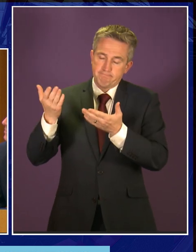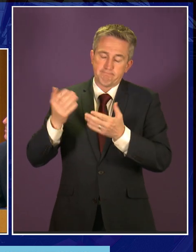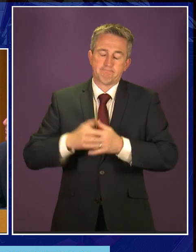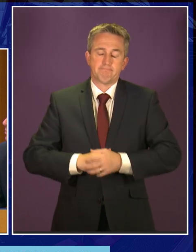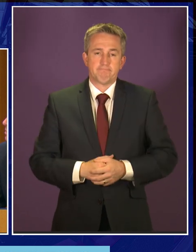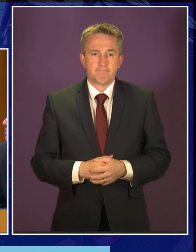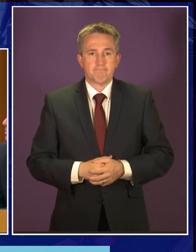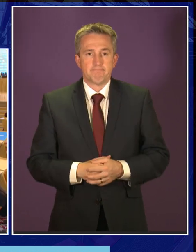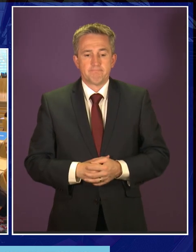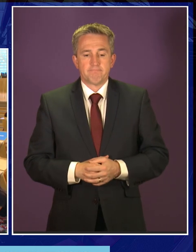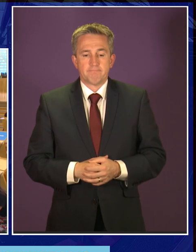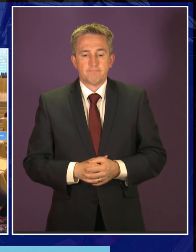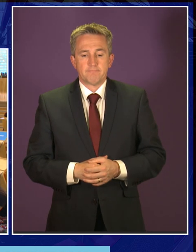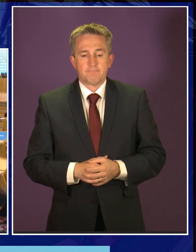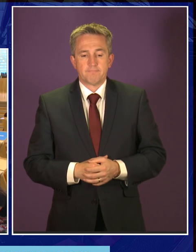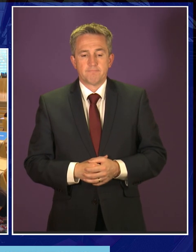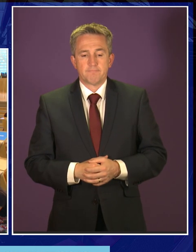Magdalene Sotiu.